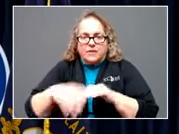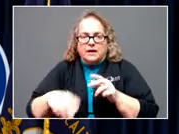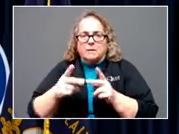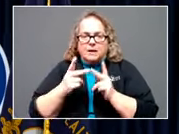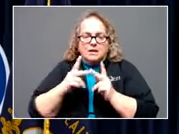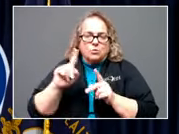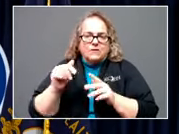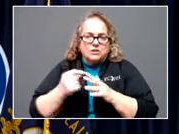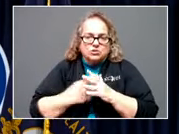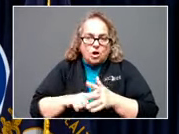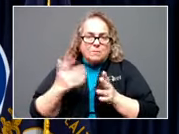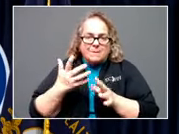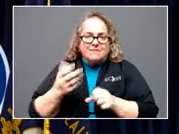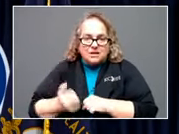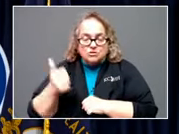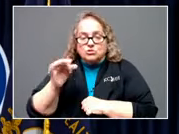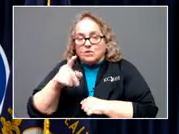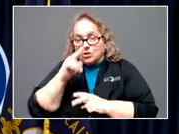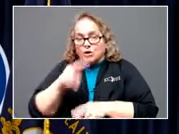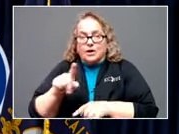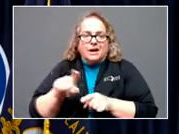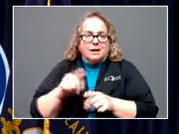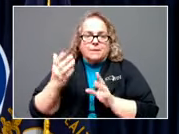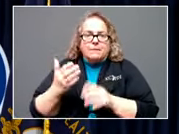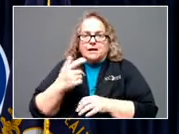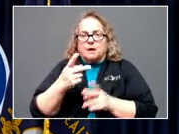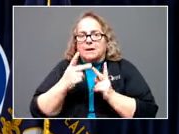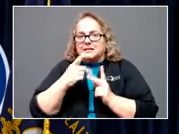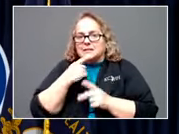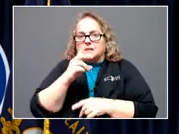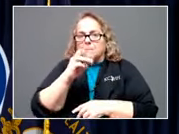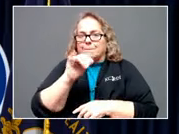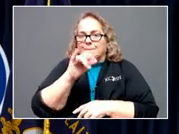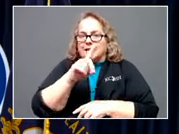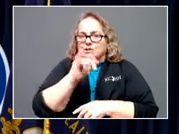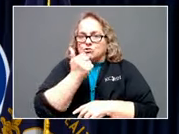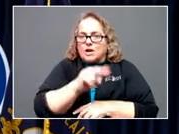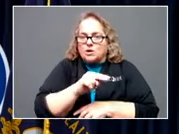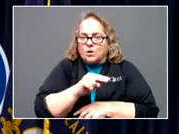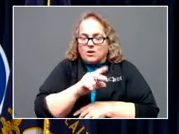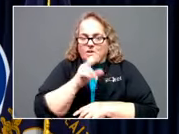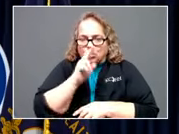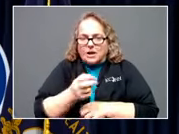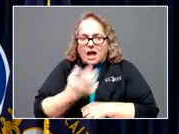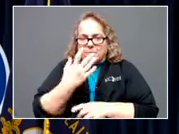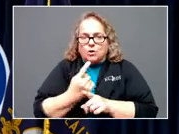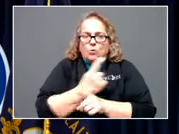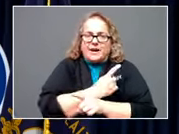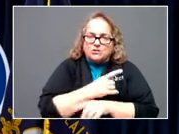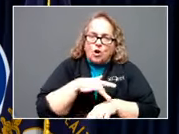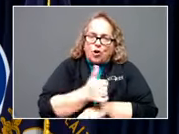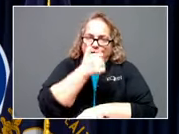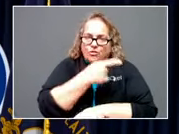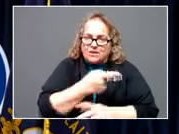faster. So if you look at a place that's suggesting that, you know, one way to do it is look how many weeks earlier they started the escalation